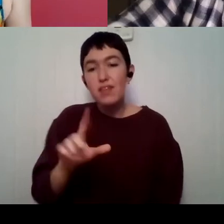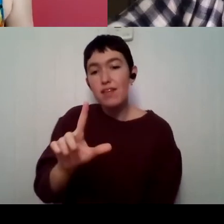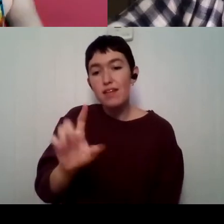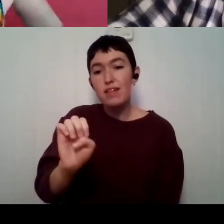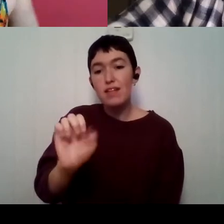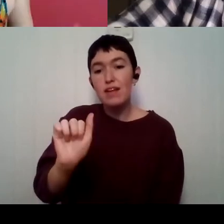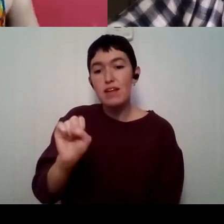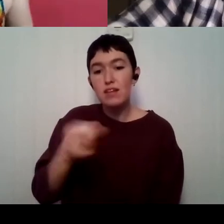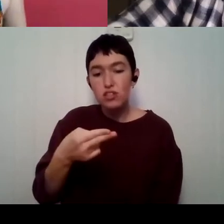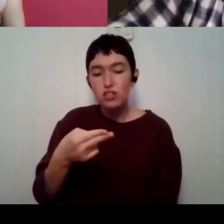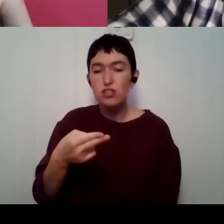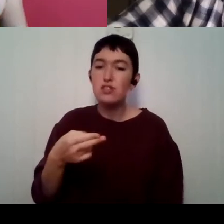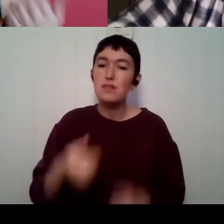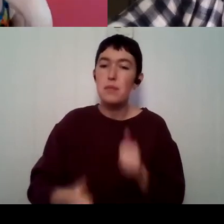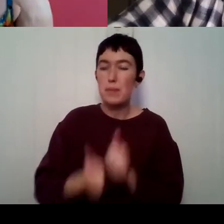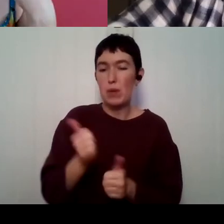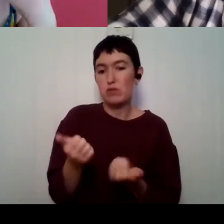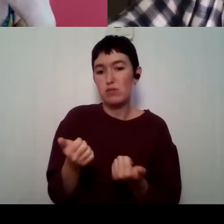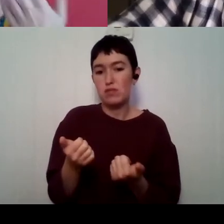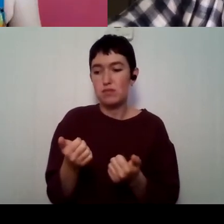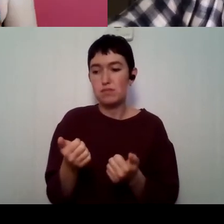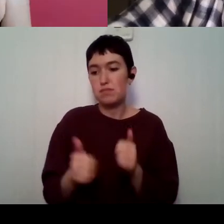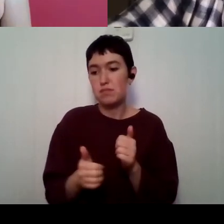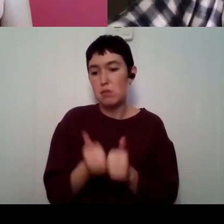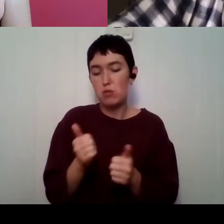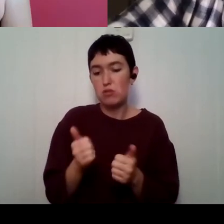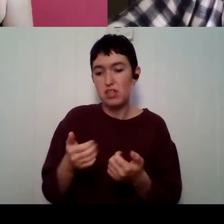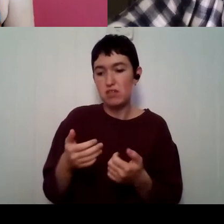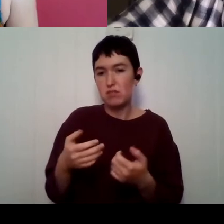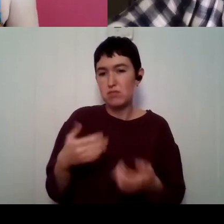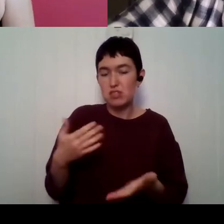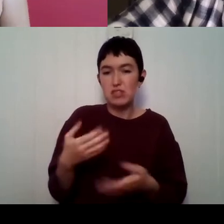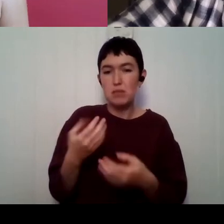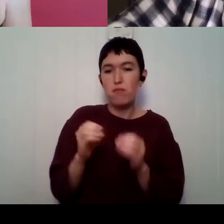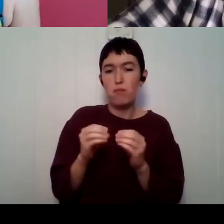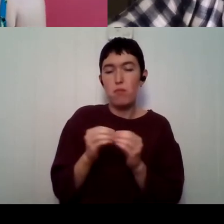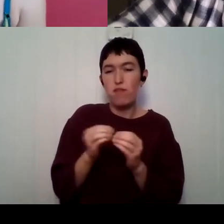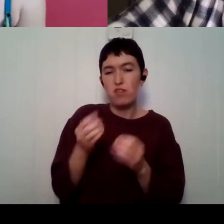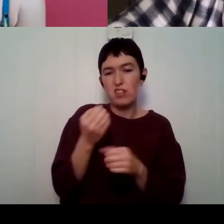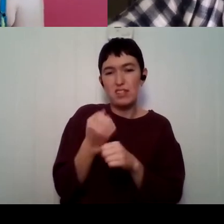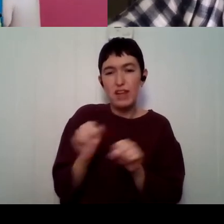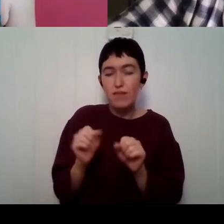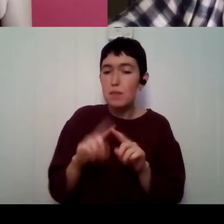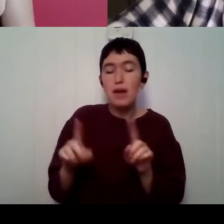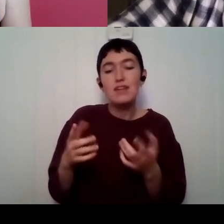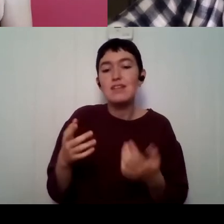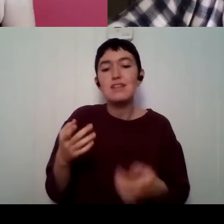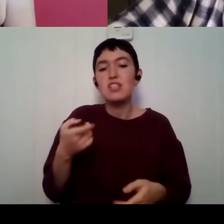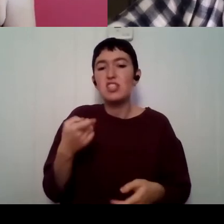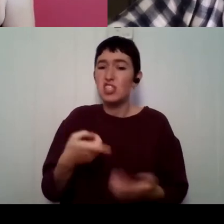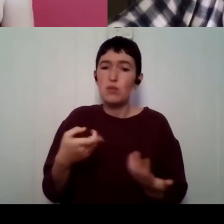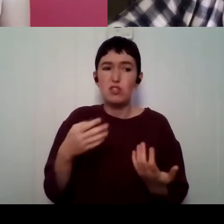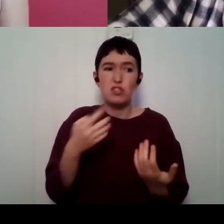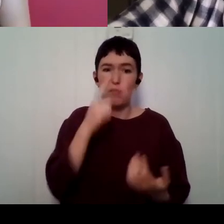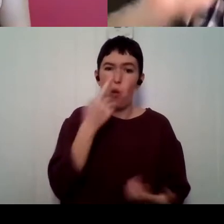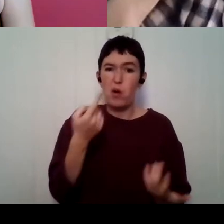to be fair, mostly for show, in terms of she's not going to generally do anything. She's pretty chill. In fact, she was very bored with me. It was kind of fun. I was in a banana costume,